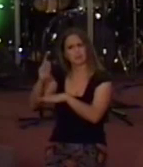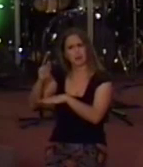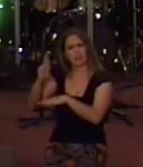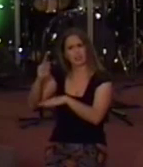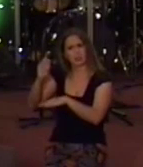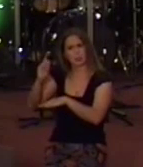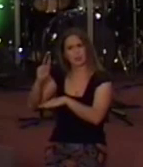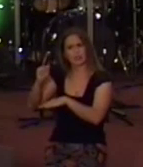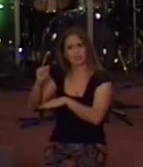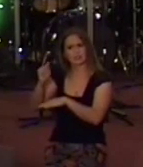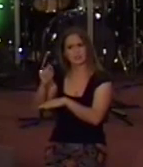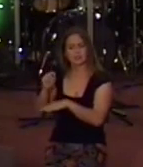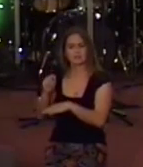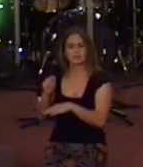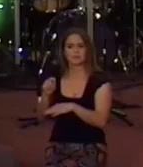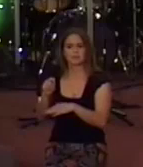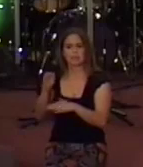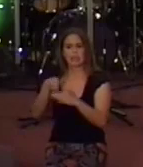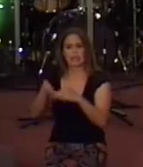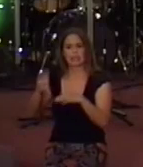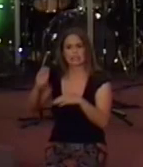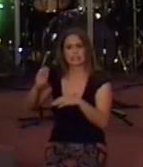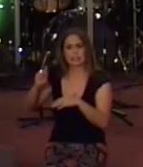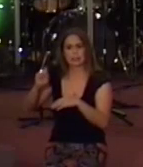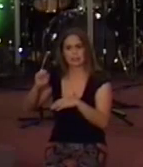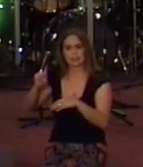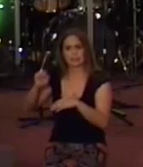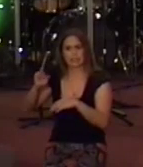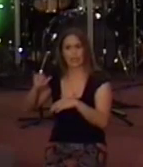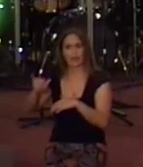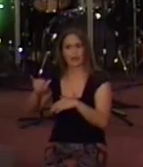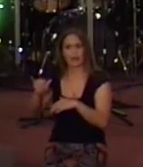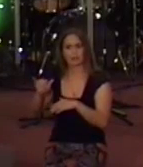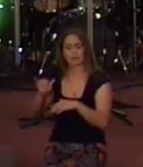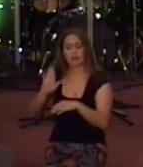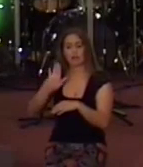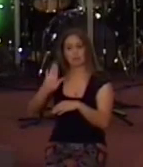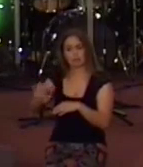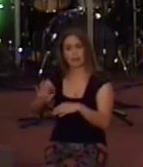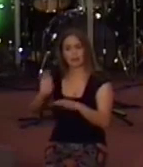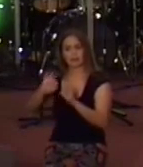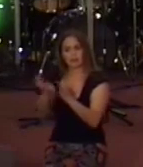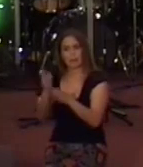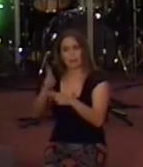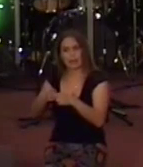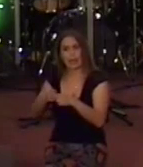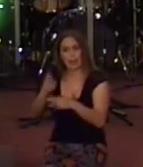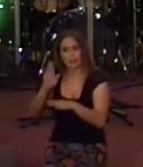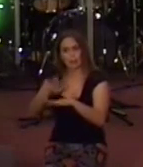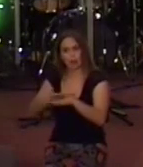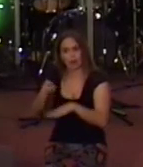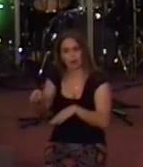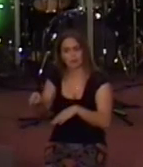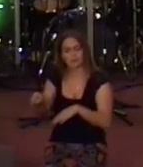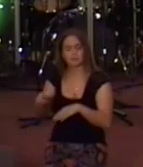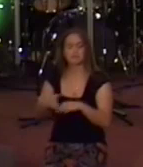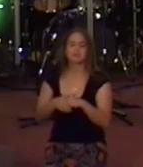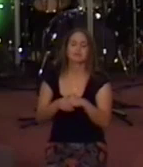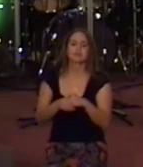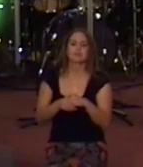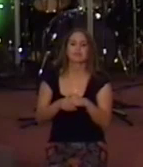I asked Dad, I said, Dad, do you remember your granddad talking about his dad whose brother died in the Battle of the Civil War? Dad said,